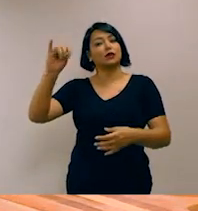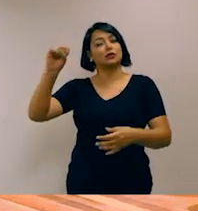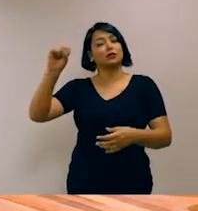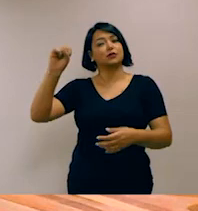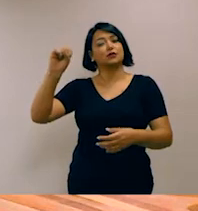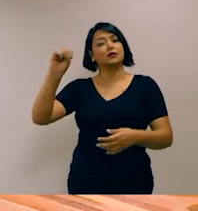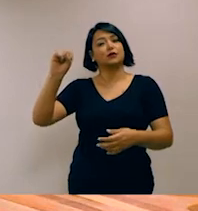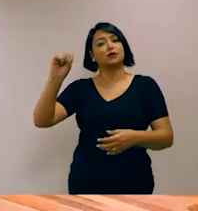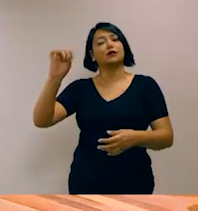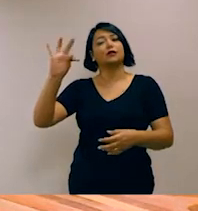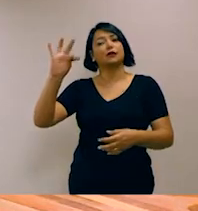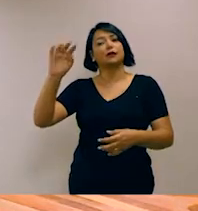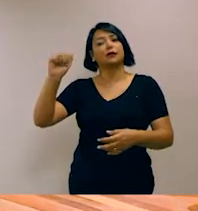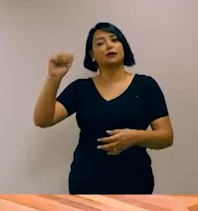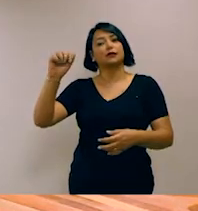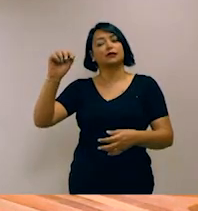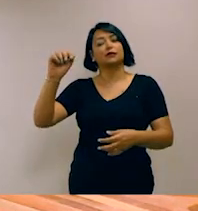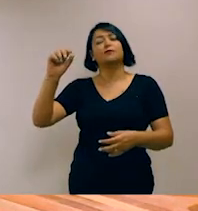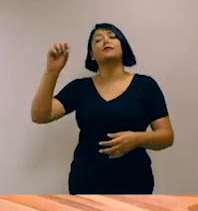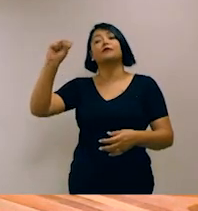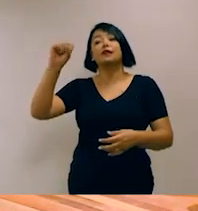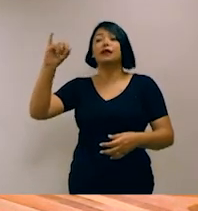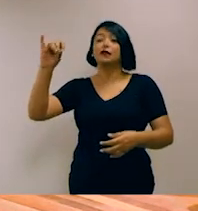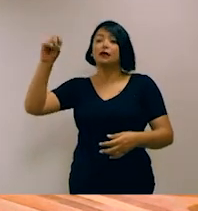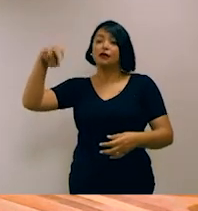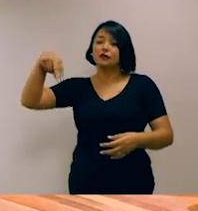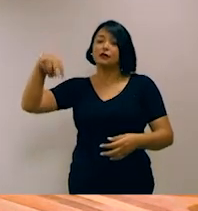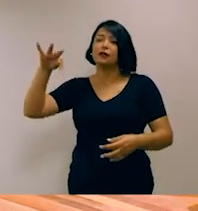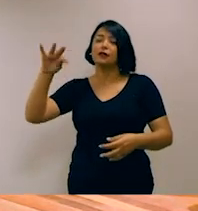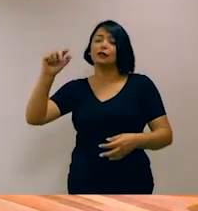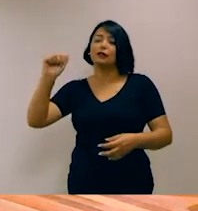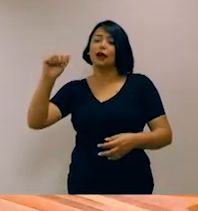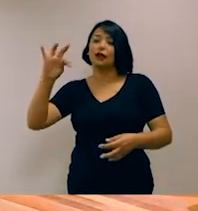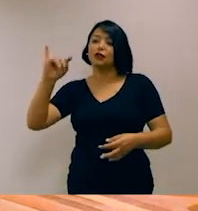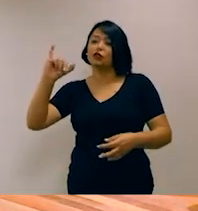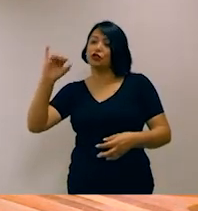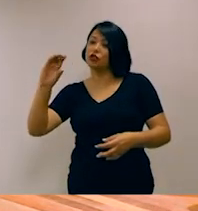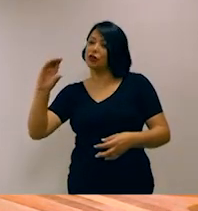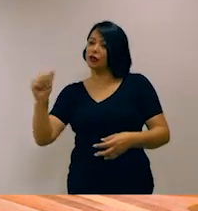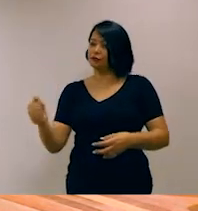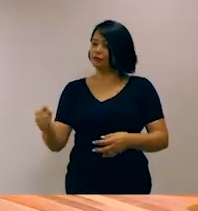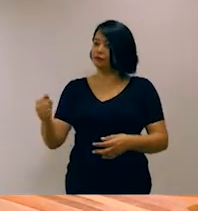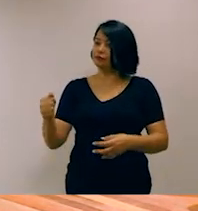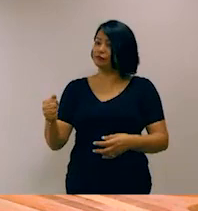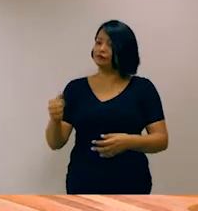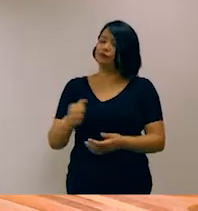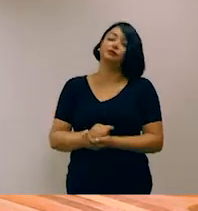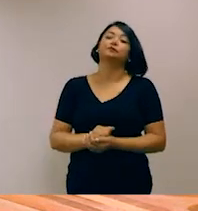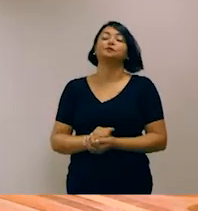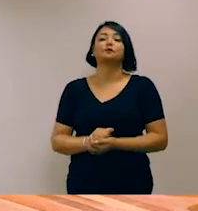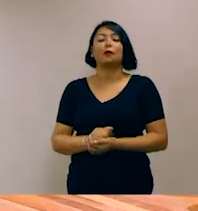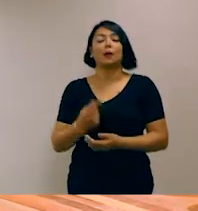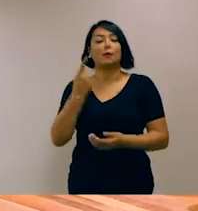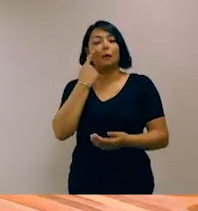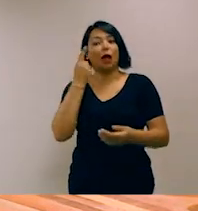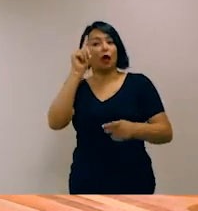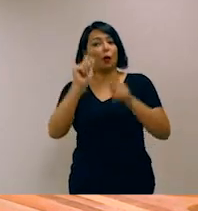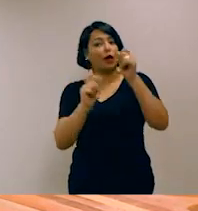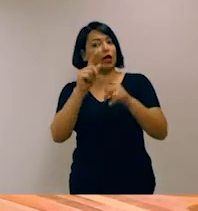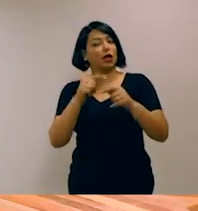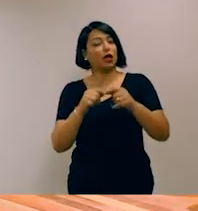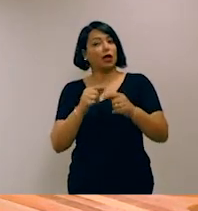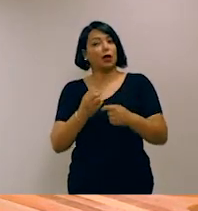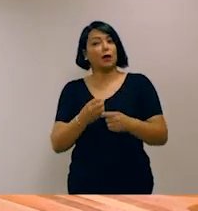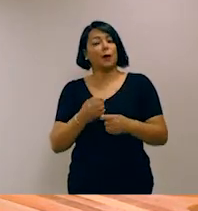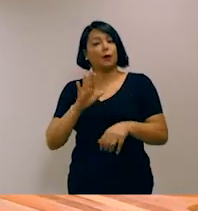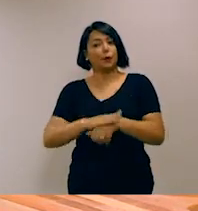syntax analysis, the grammar of each language. But another important aspect